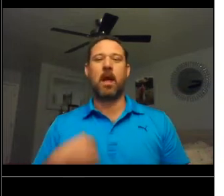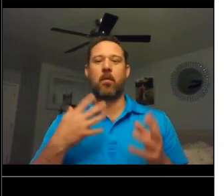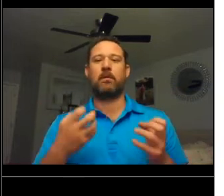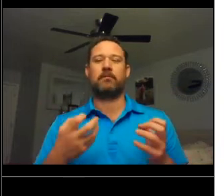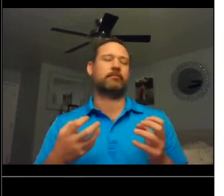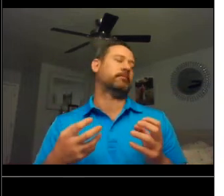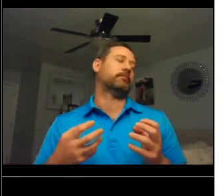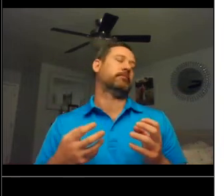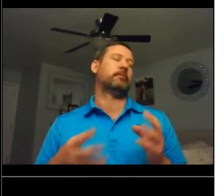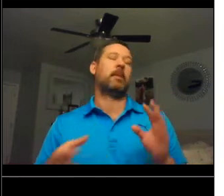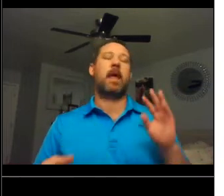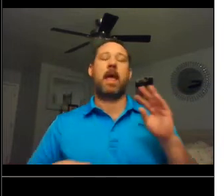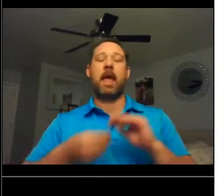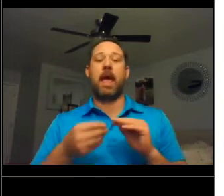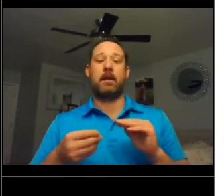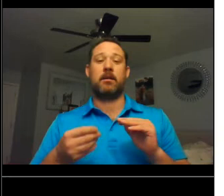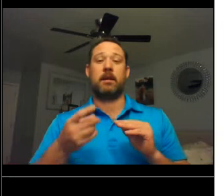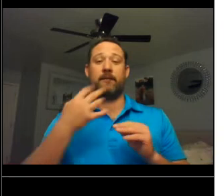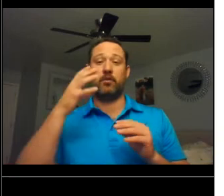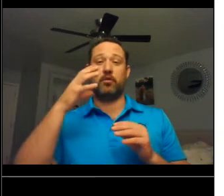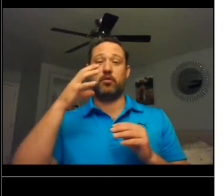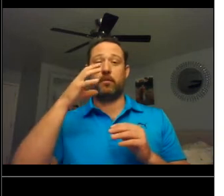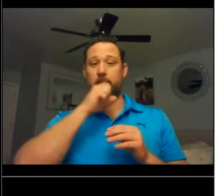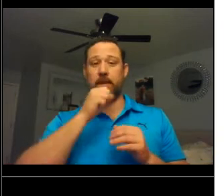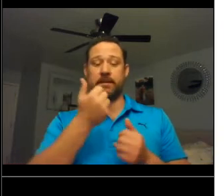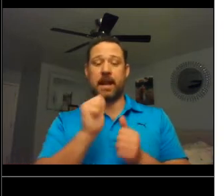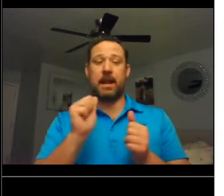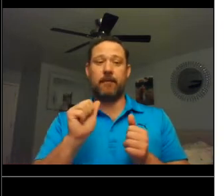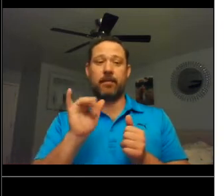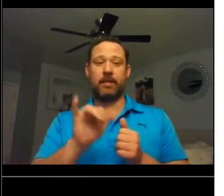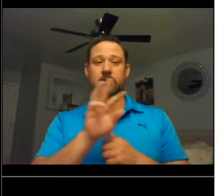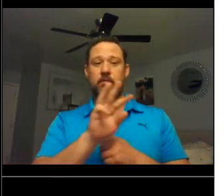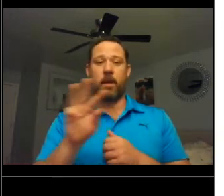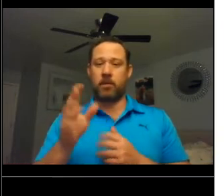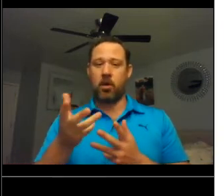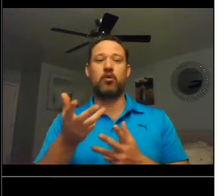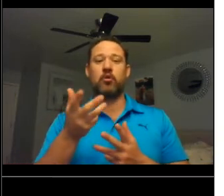this webinar, anybody on the line that's missed the webinar,